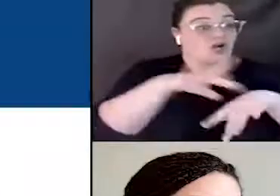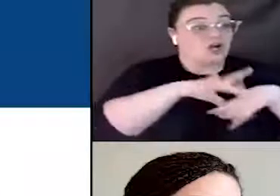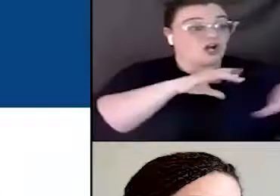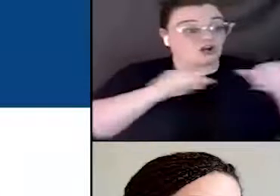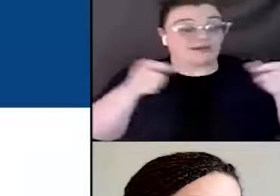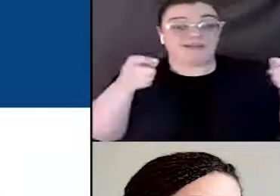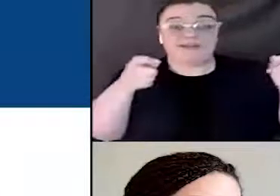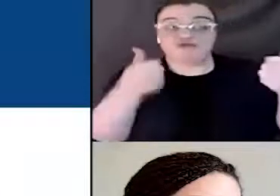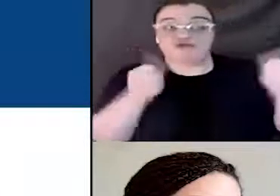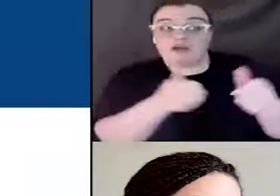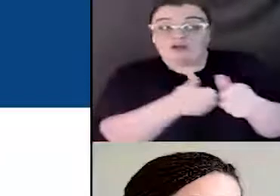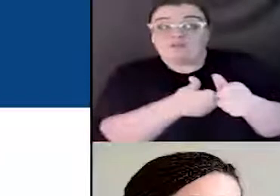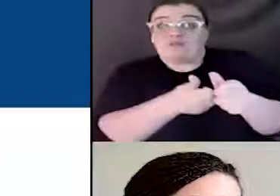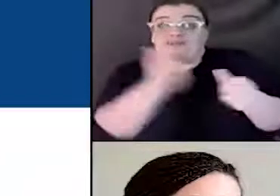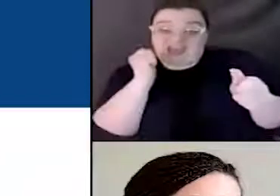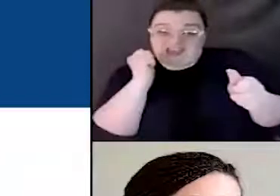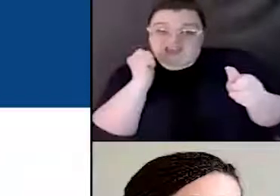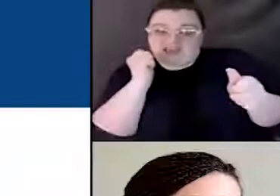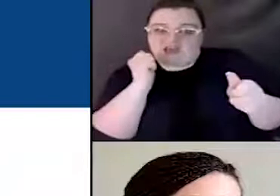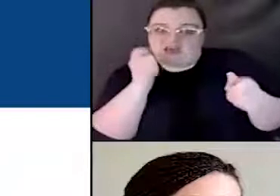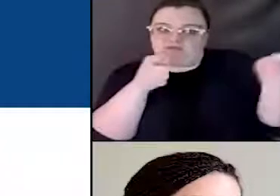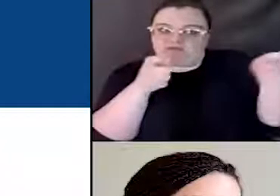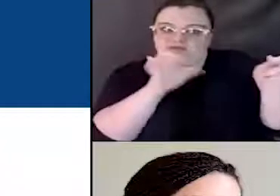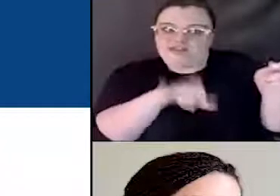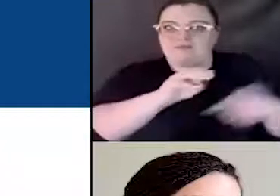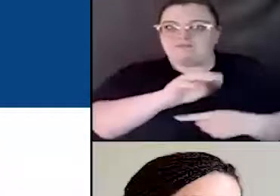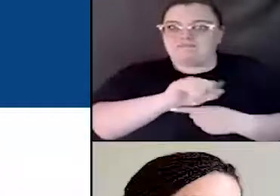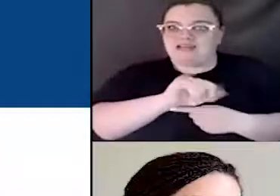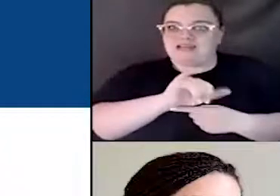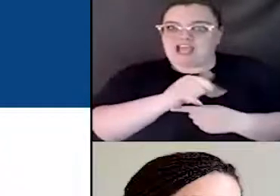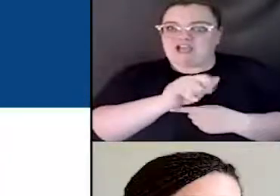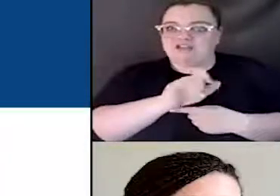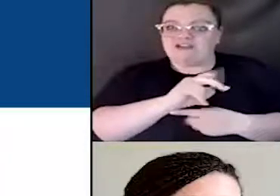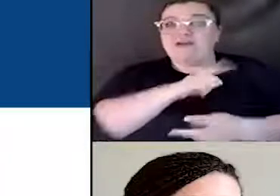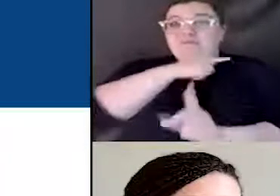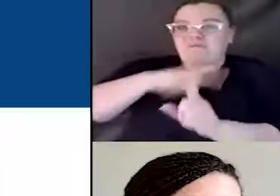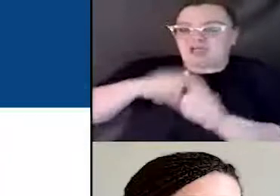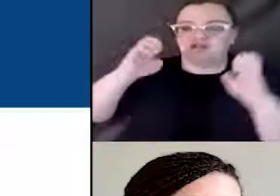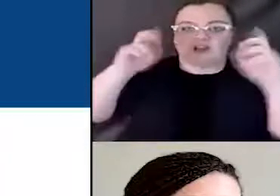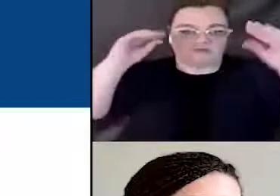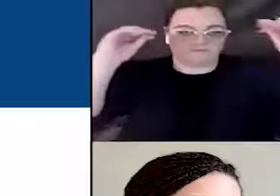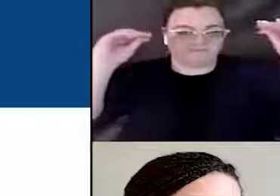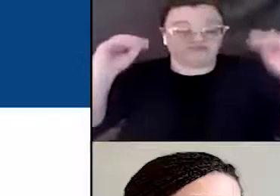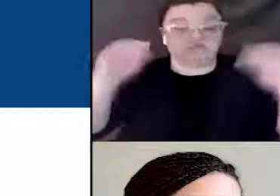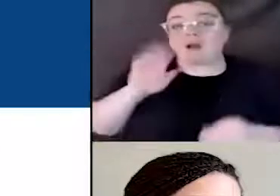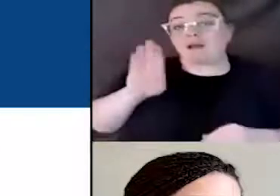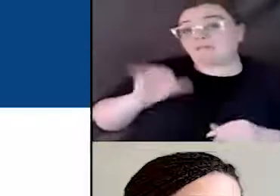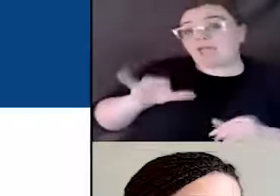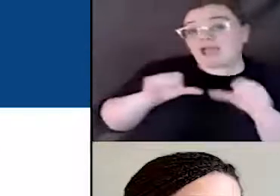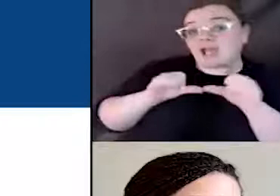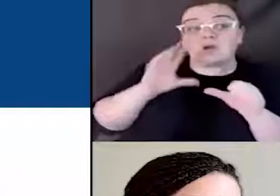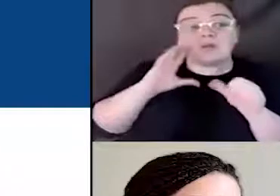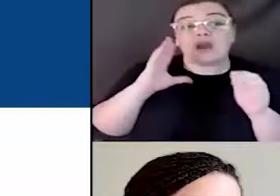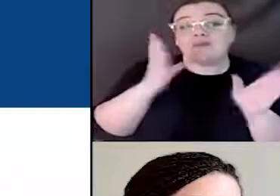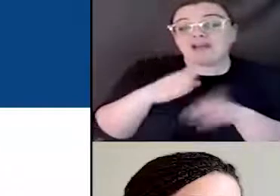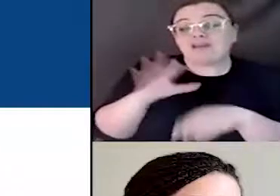preventing potential losses and injuries, and also education. So for the Bay Area this coming year, we plan on 9